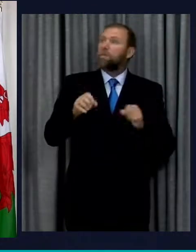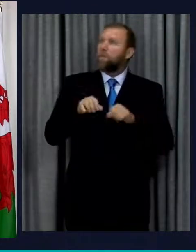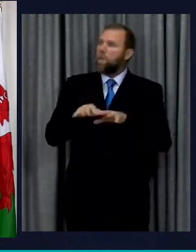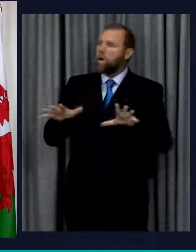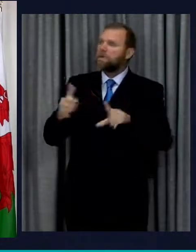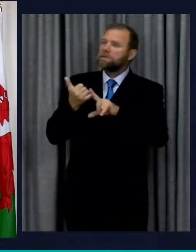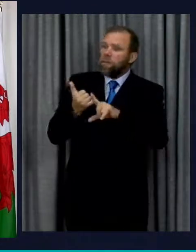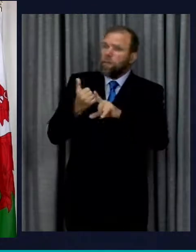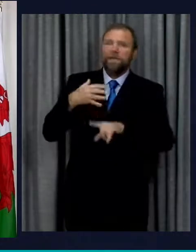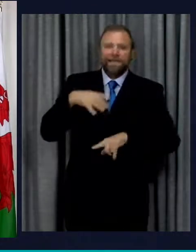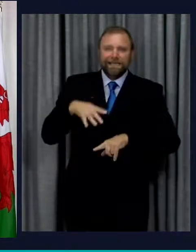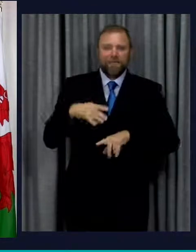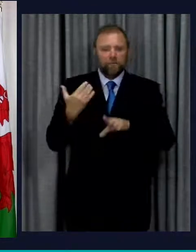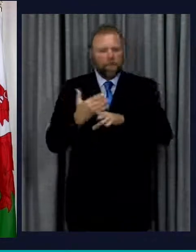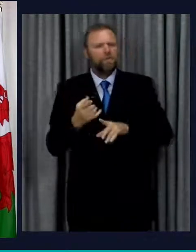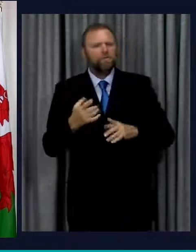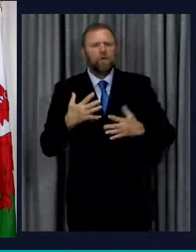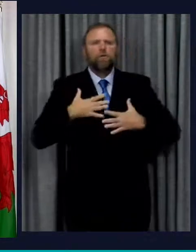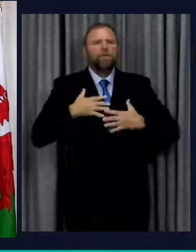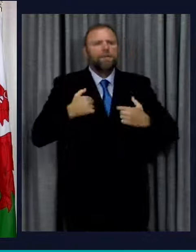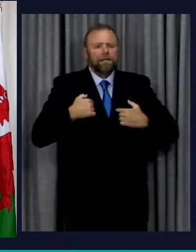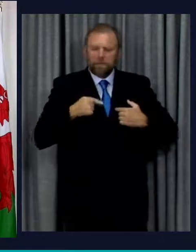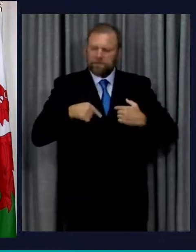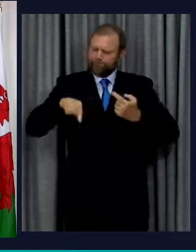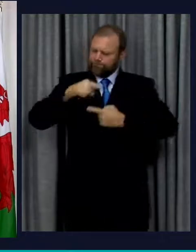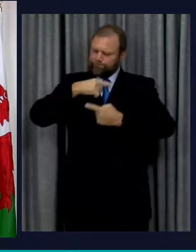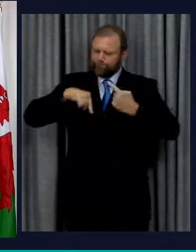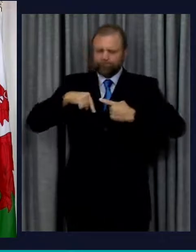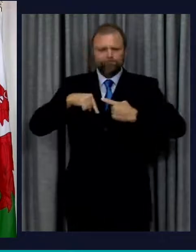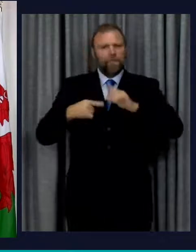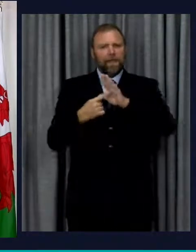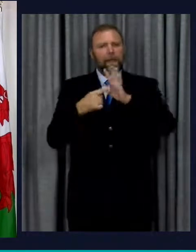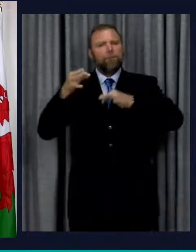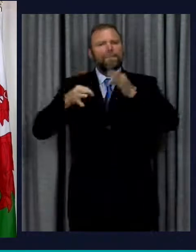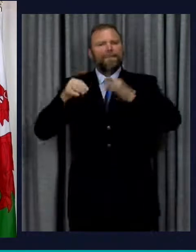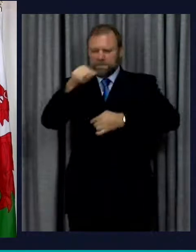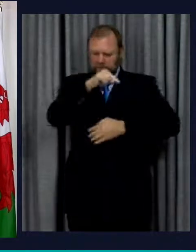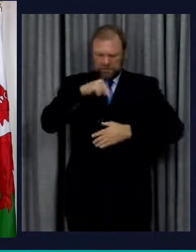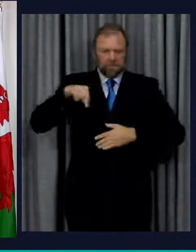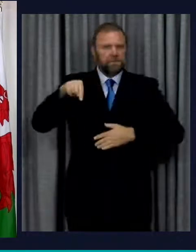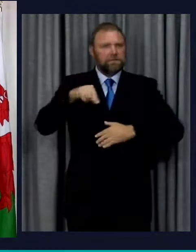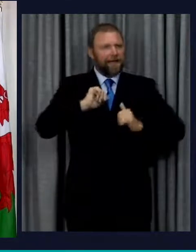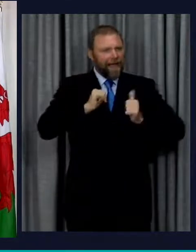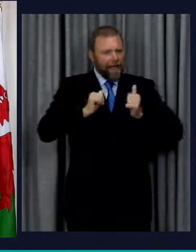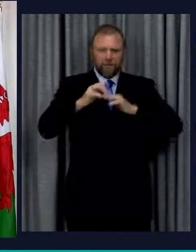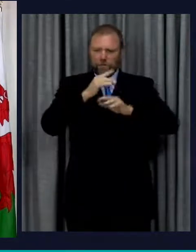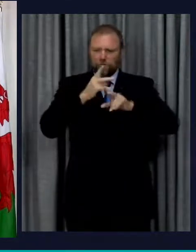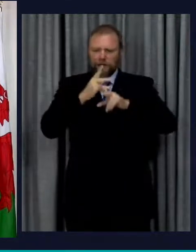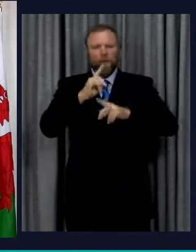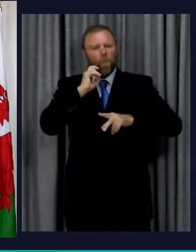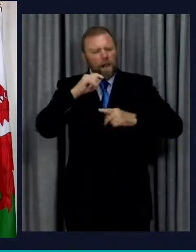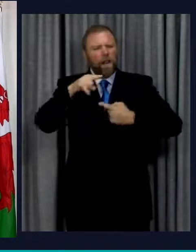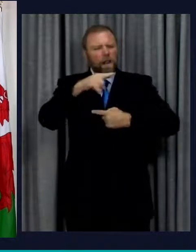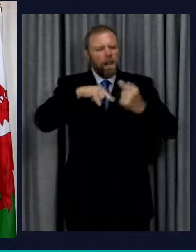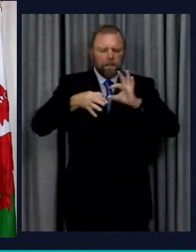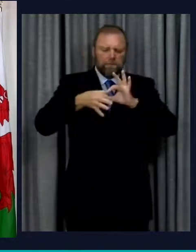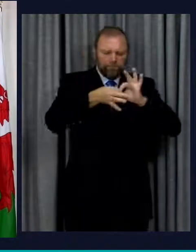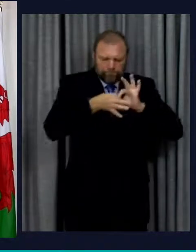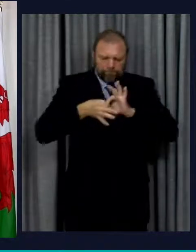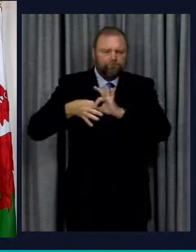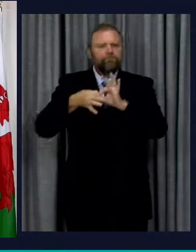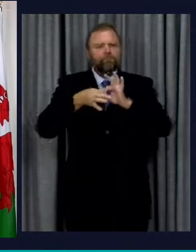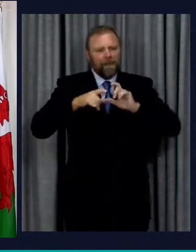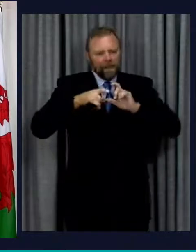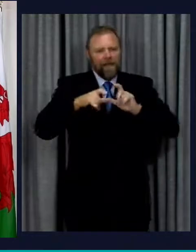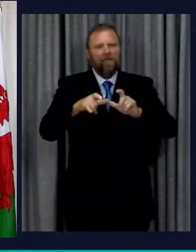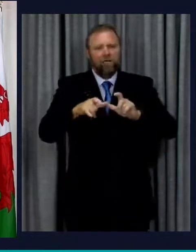they have too. So you can expect not just me, but ministers in the Health and Social Care Department to have more to say about what we will continue to do with and for